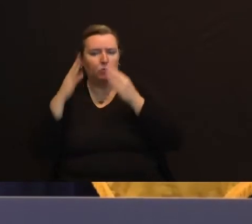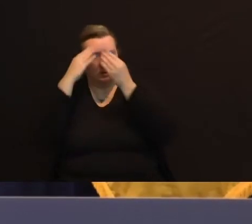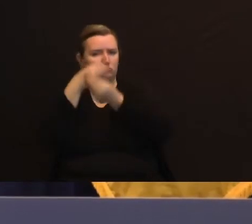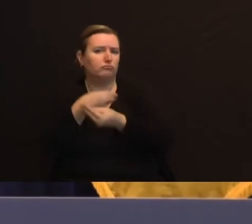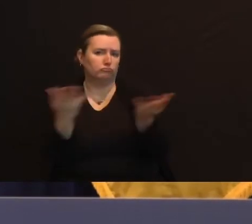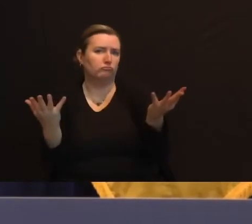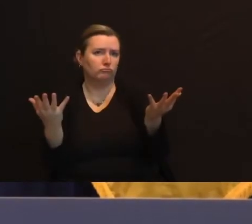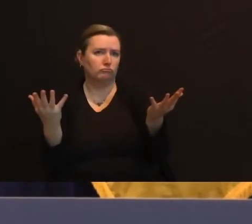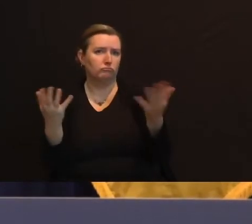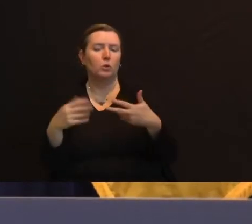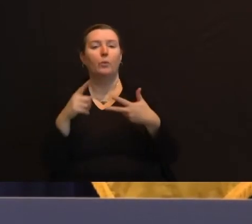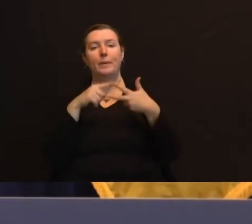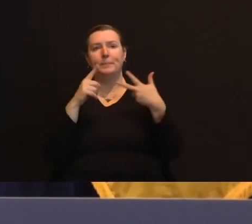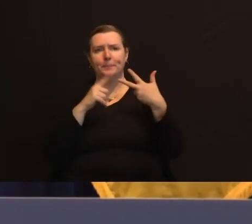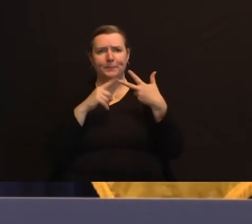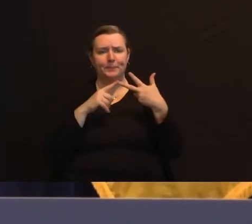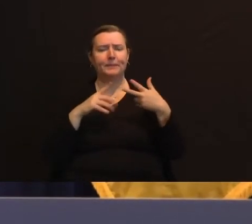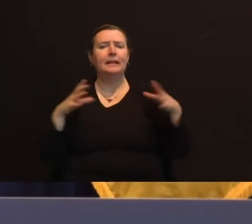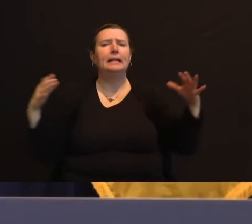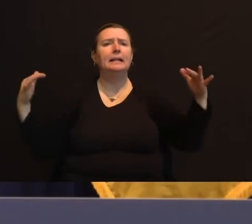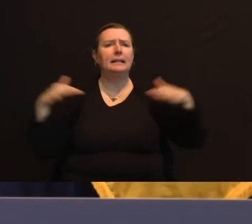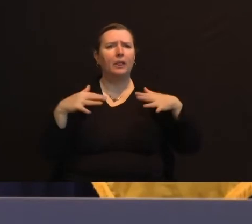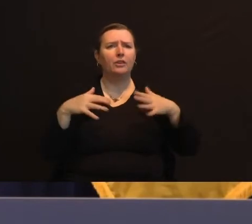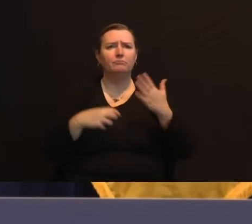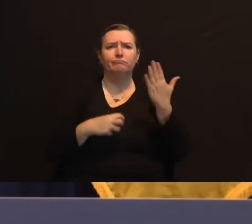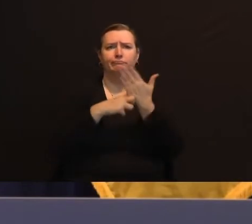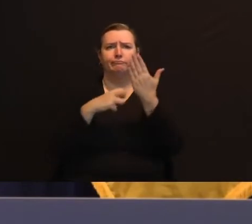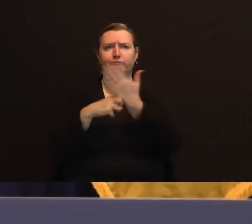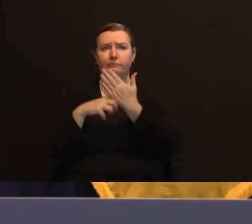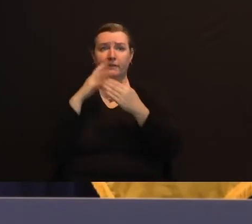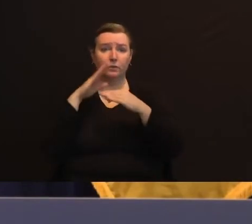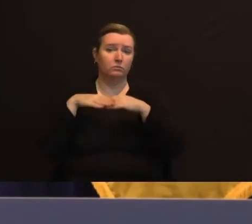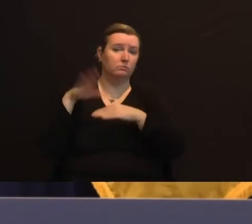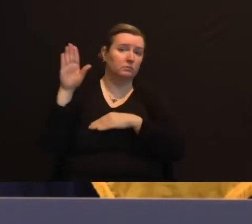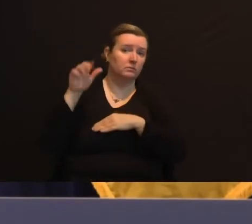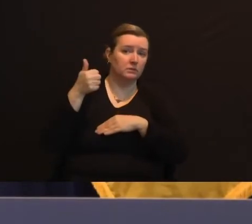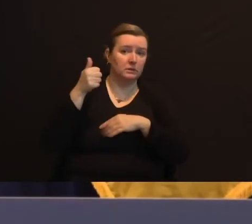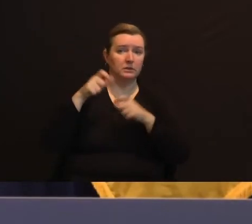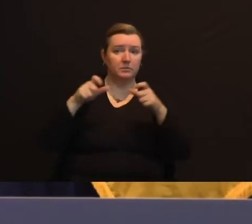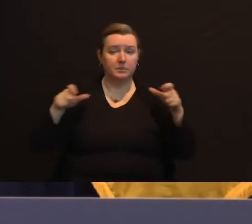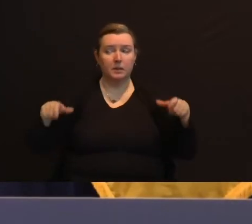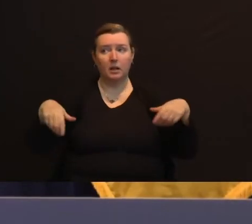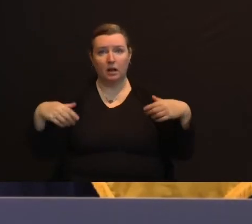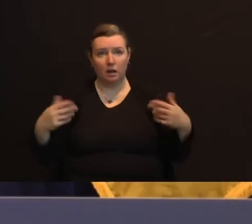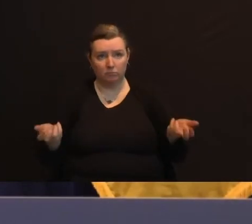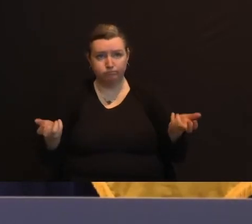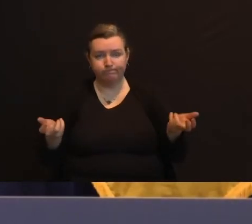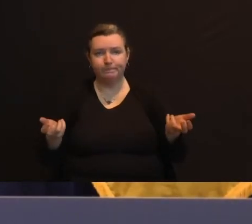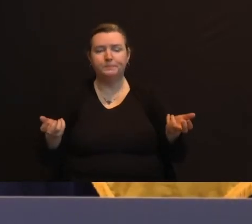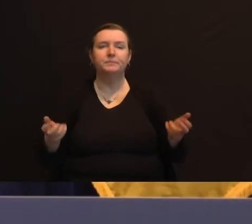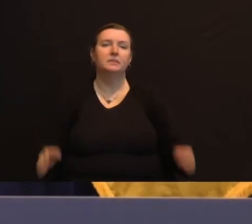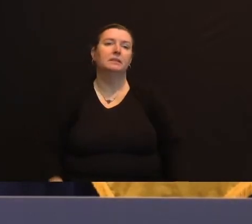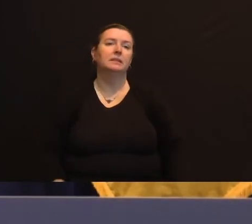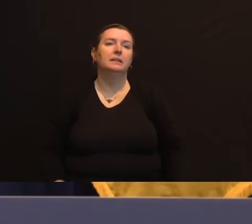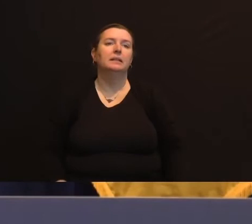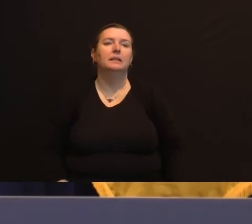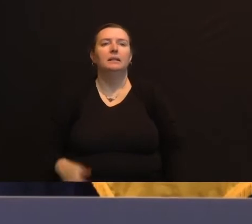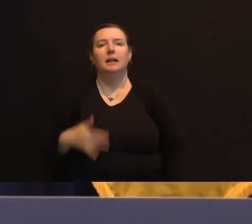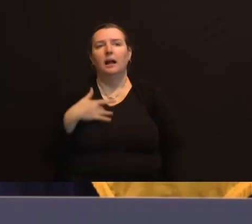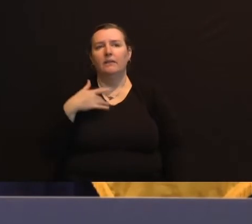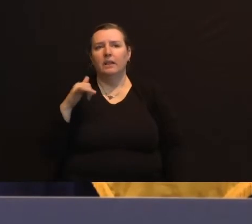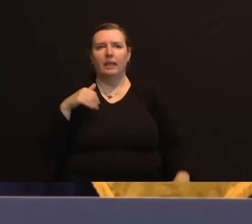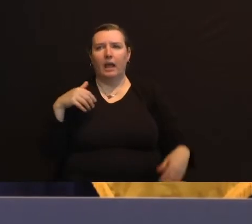means. The evidence is anecdotal. But Pat, you tell me if you disagree with this. There's no amount of law enforcement in New Jersey or in